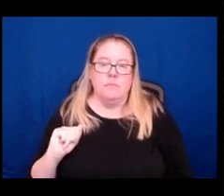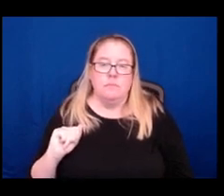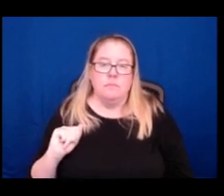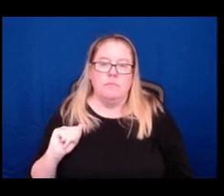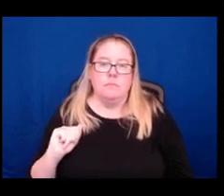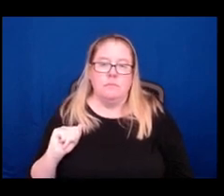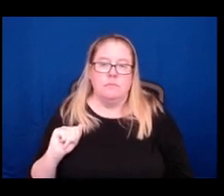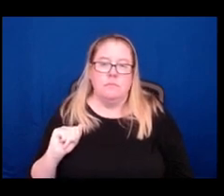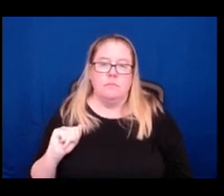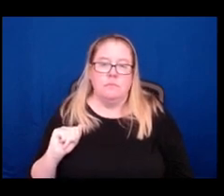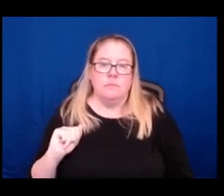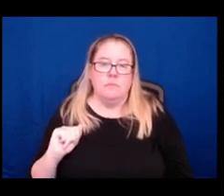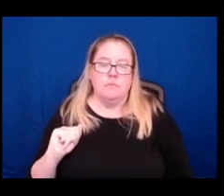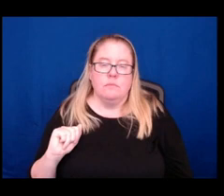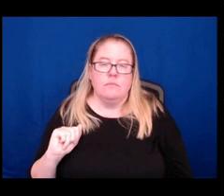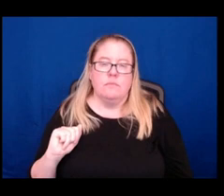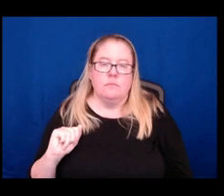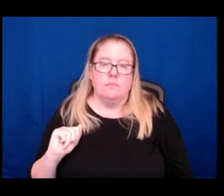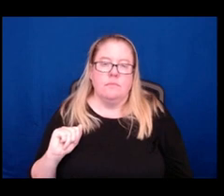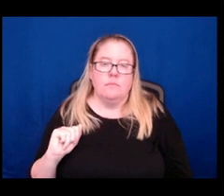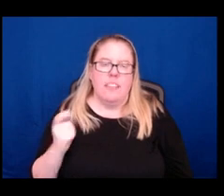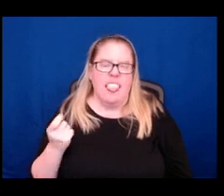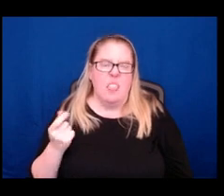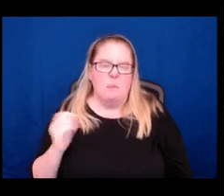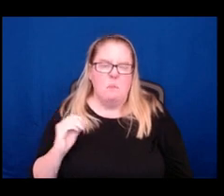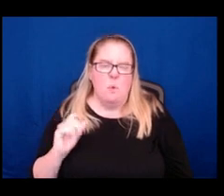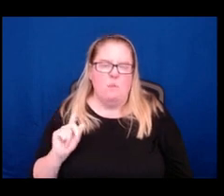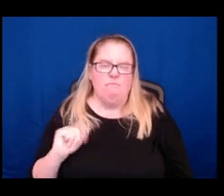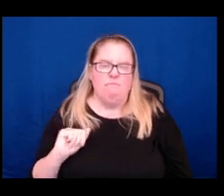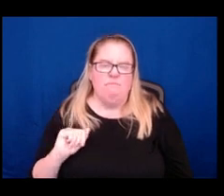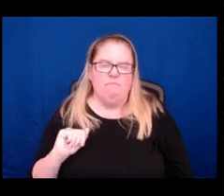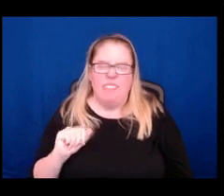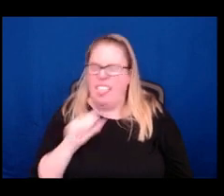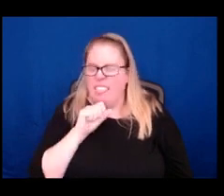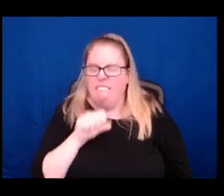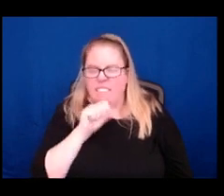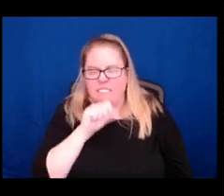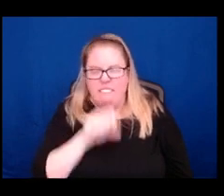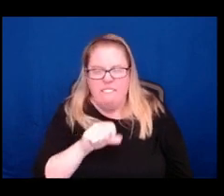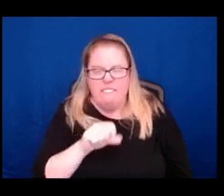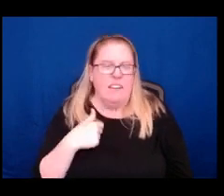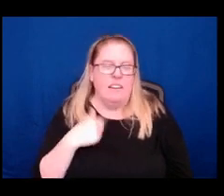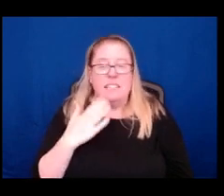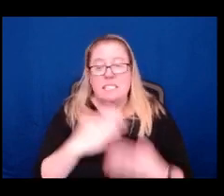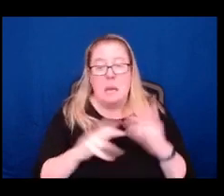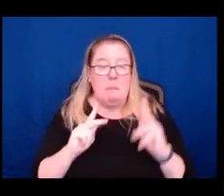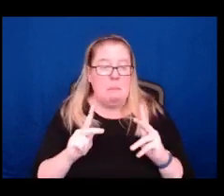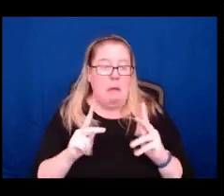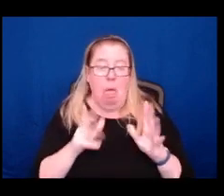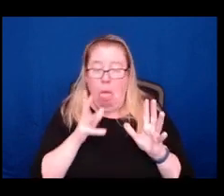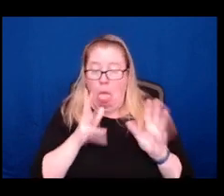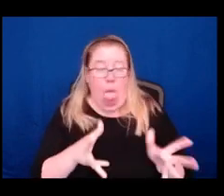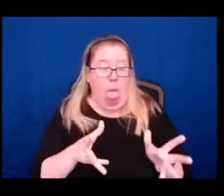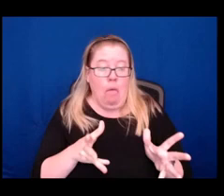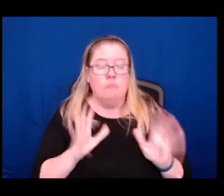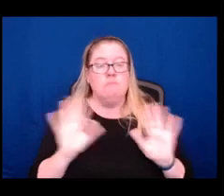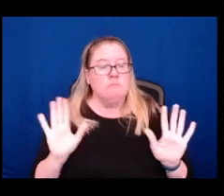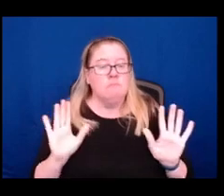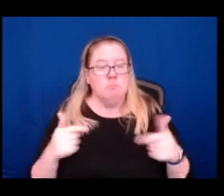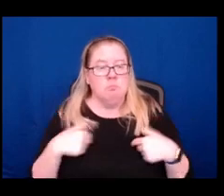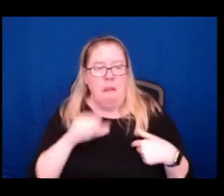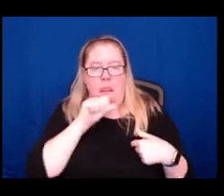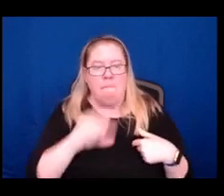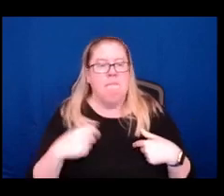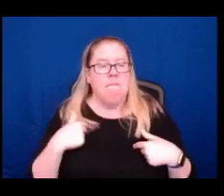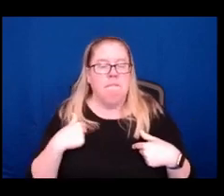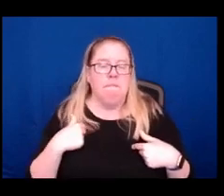Let's do a little bit more of that. I love cilantro. I know some people just cannot tolerate it, but I love